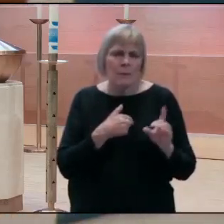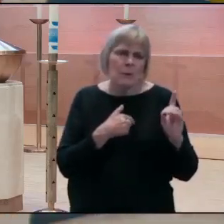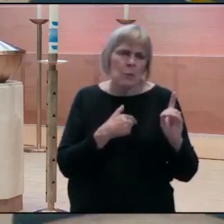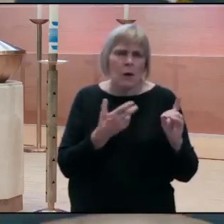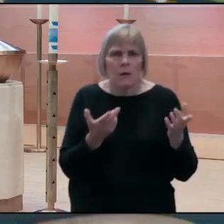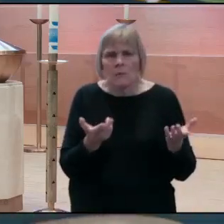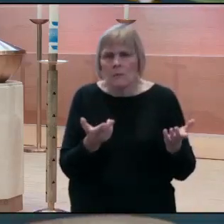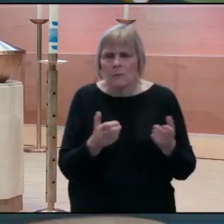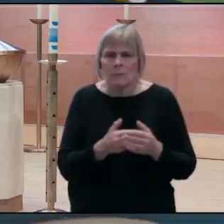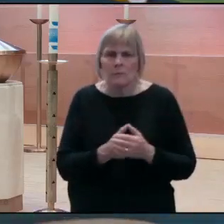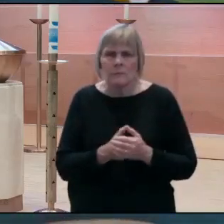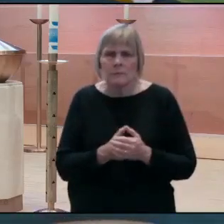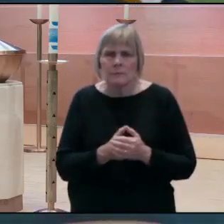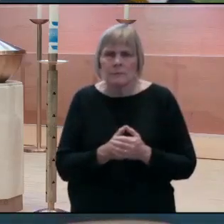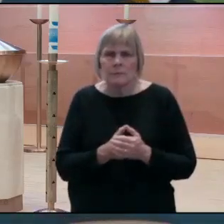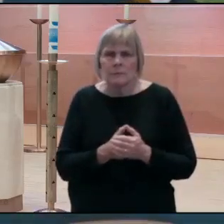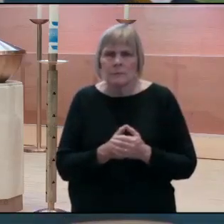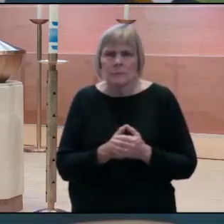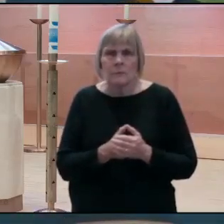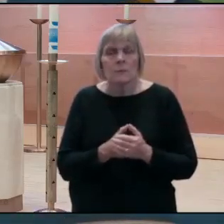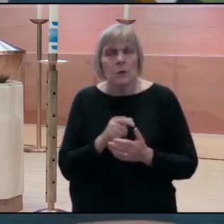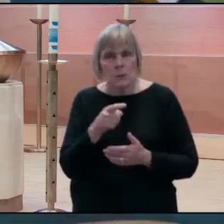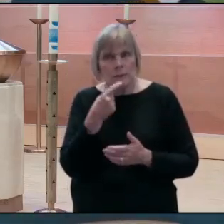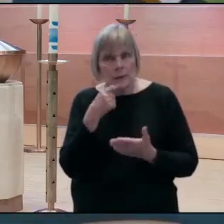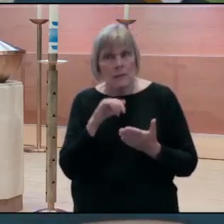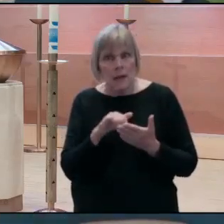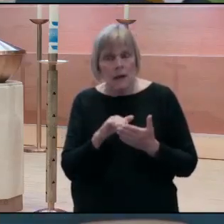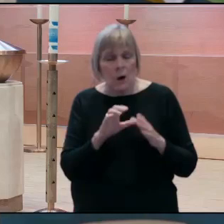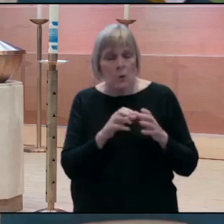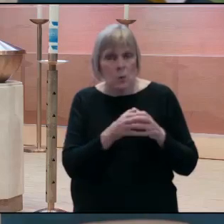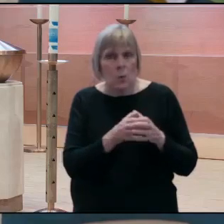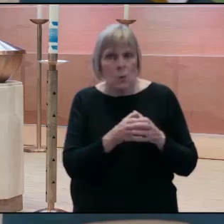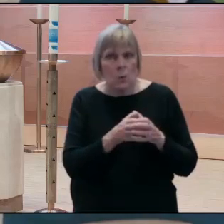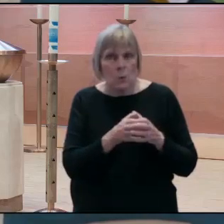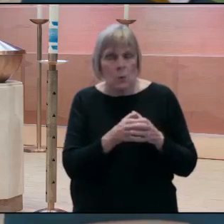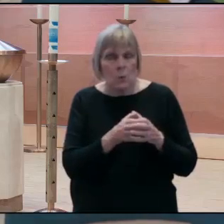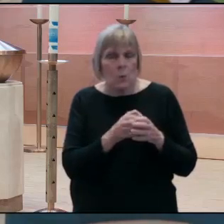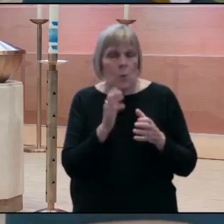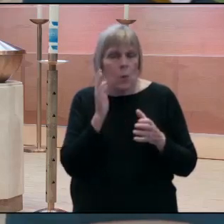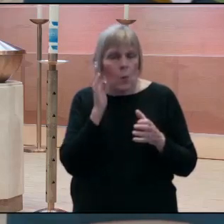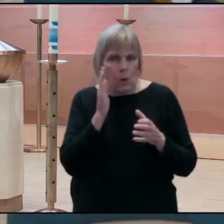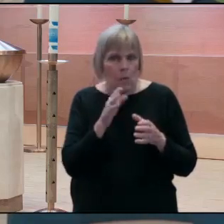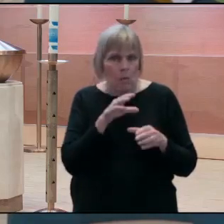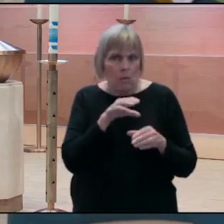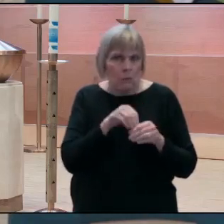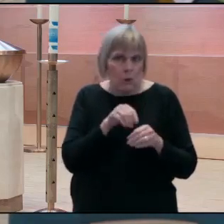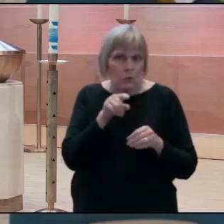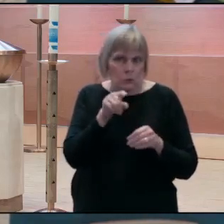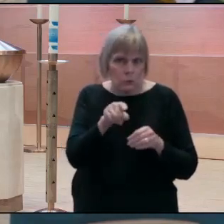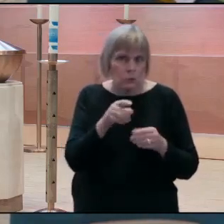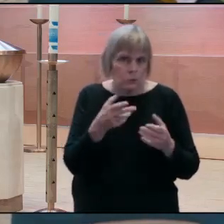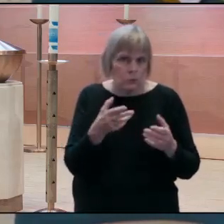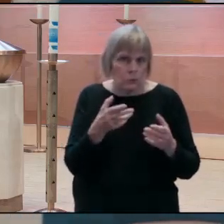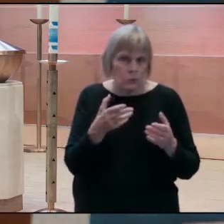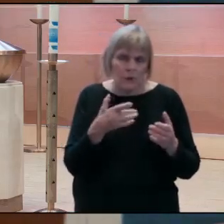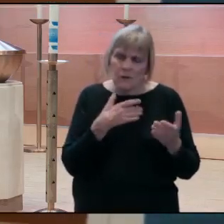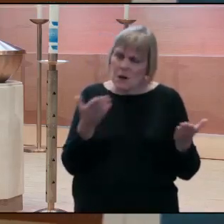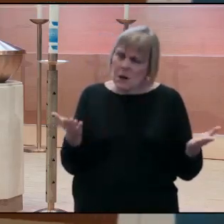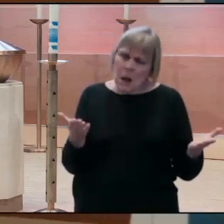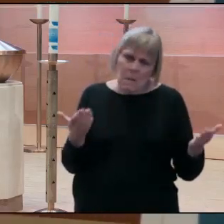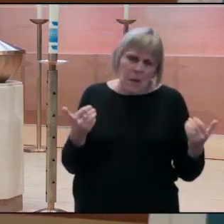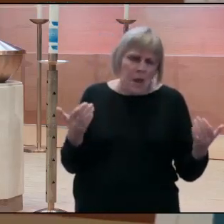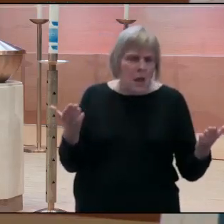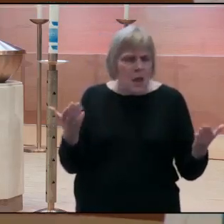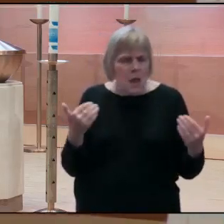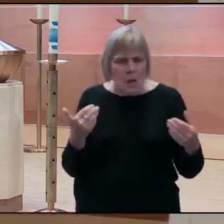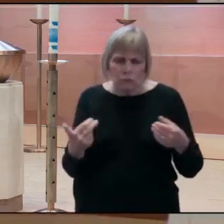Democrat. When you profess that, that group is going to embrace you. They're going to embrace you with open arms. You're